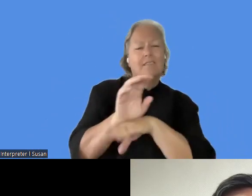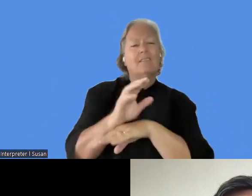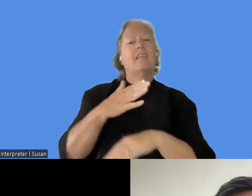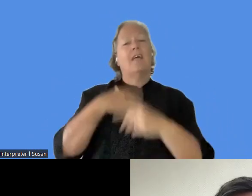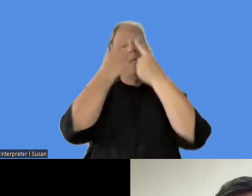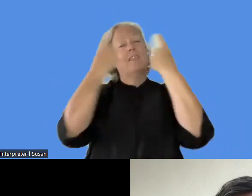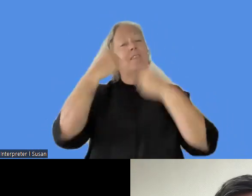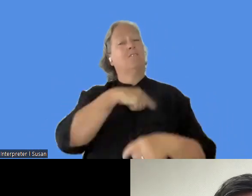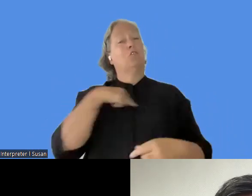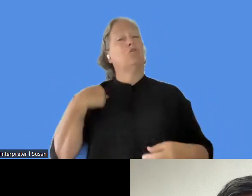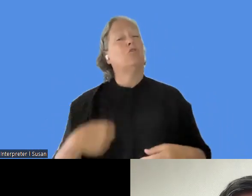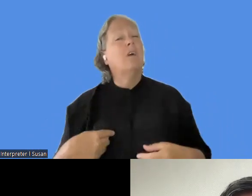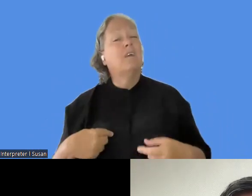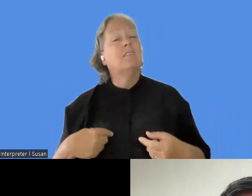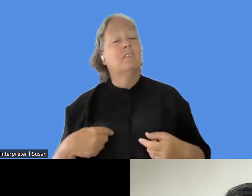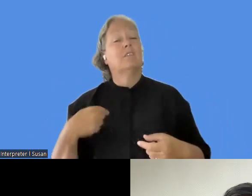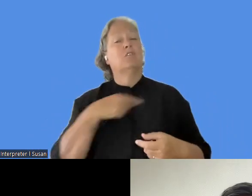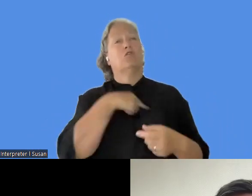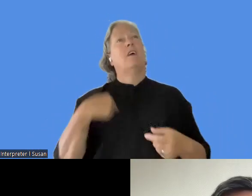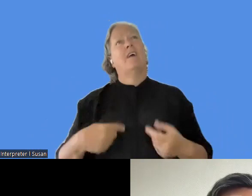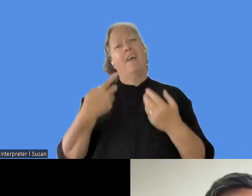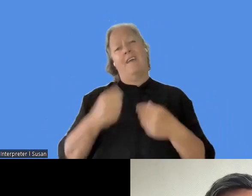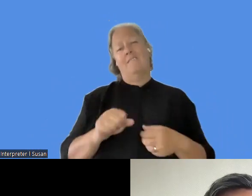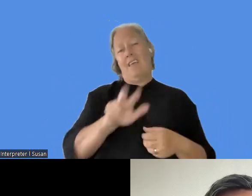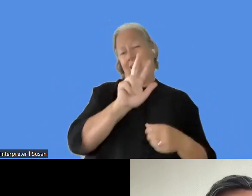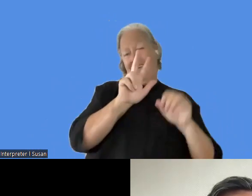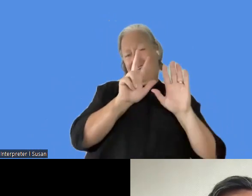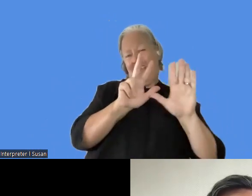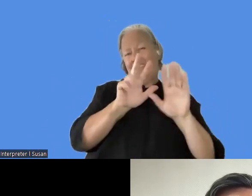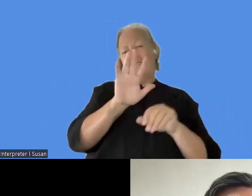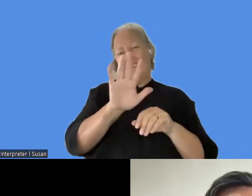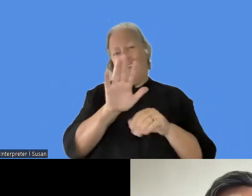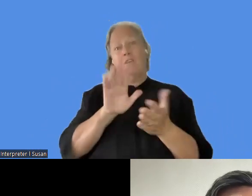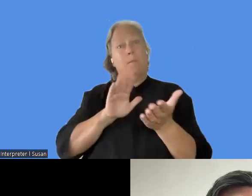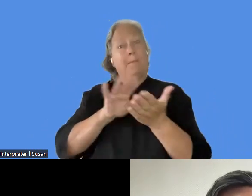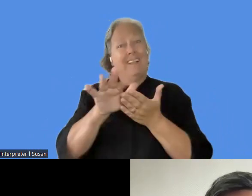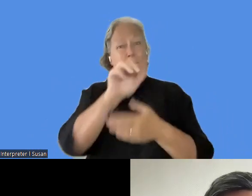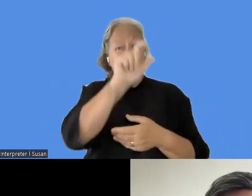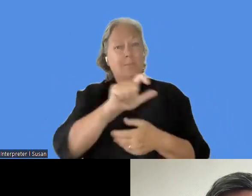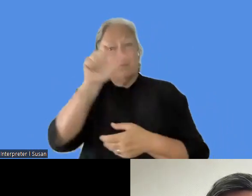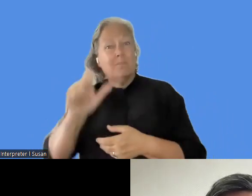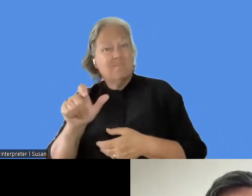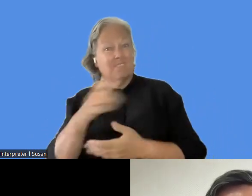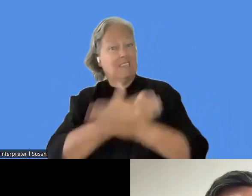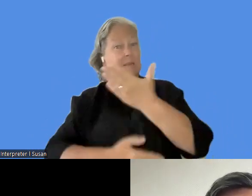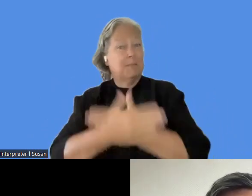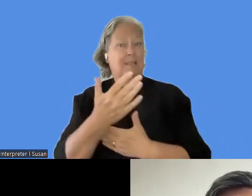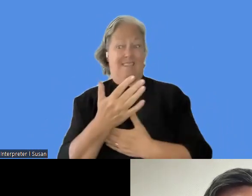China has altogether 85 million people with disabilities. At